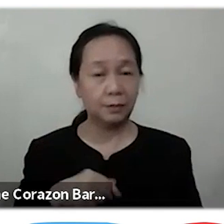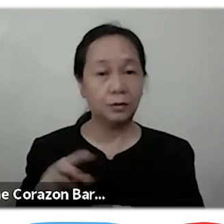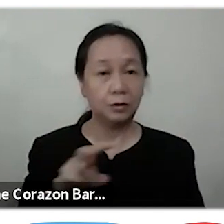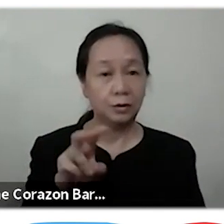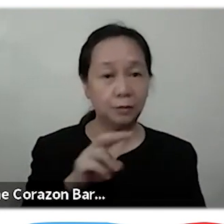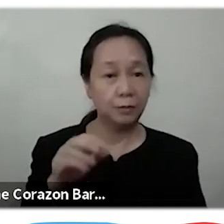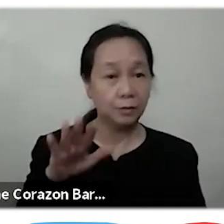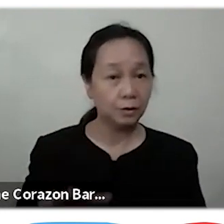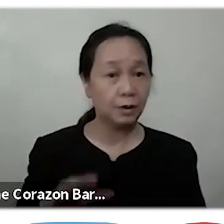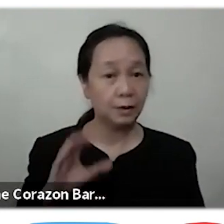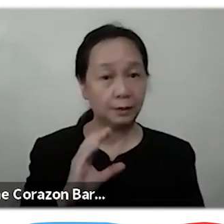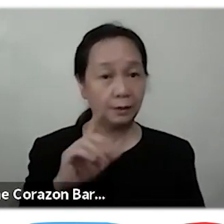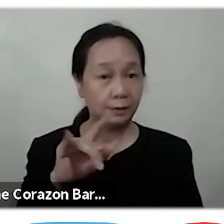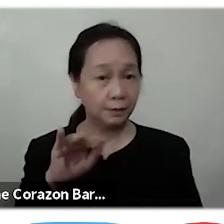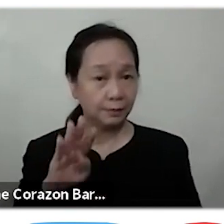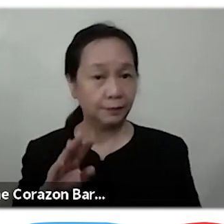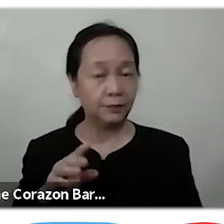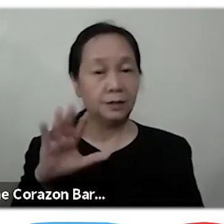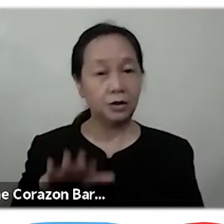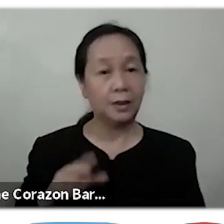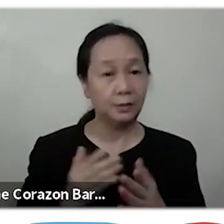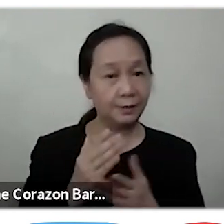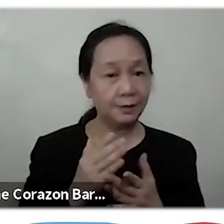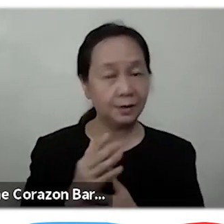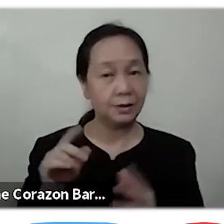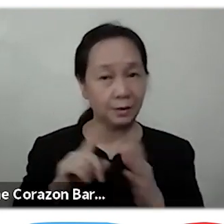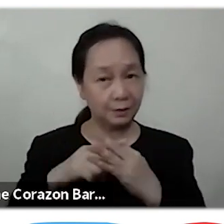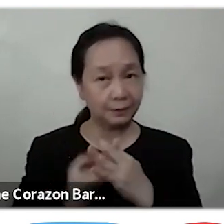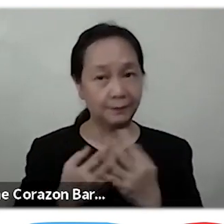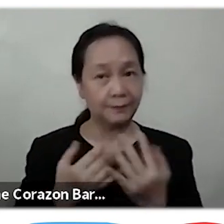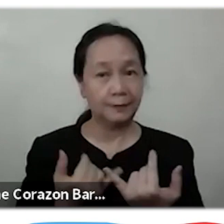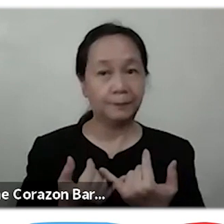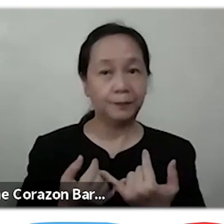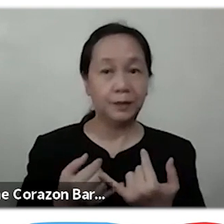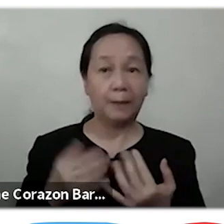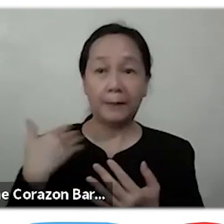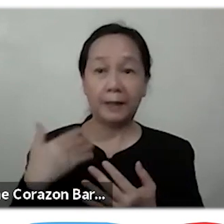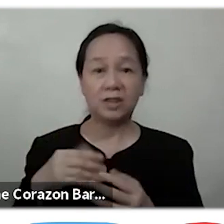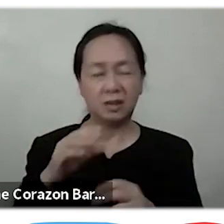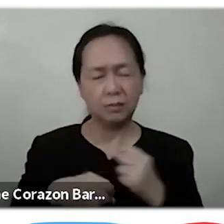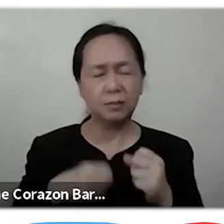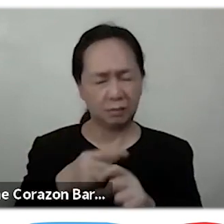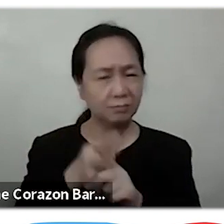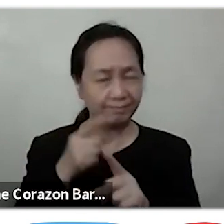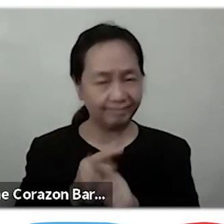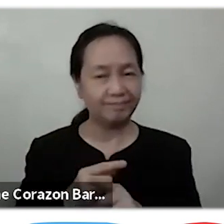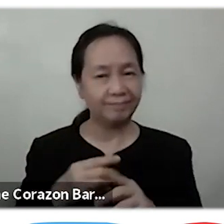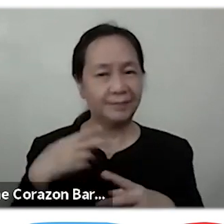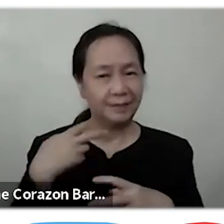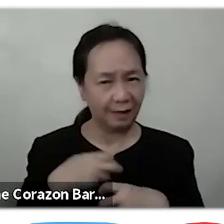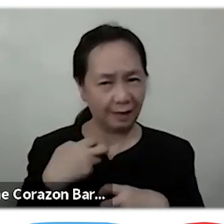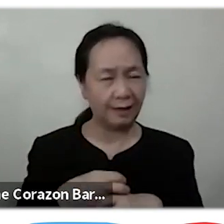Child Club, where my journey of child rights started. The first year was really very tough because I didn't